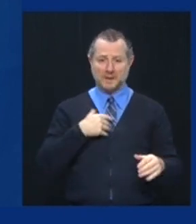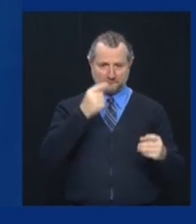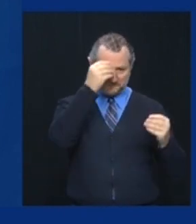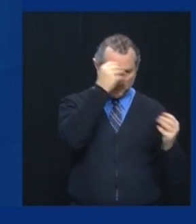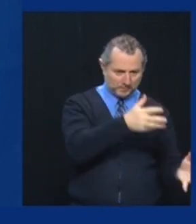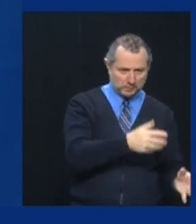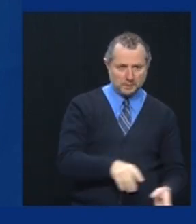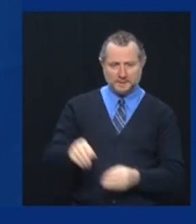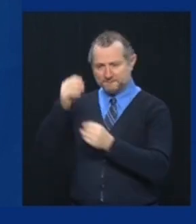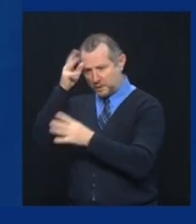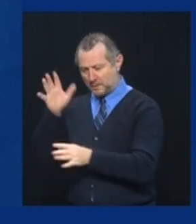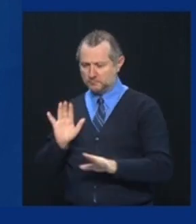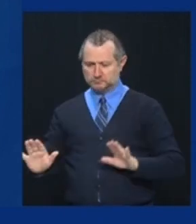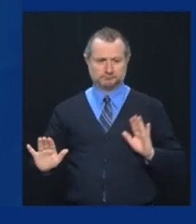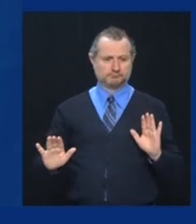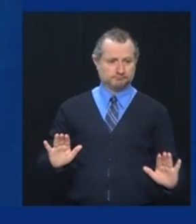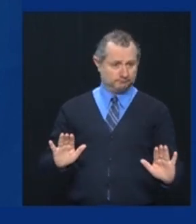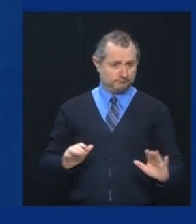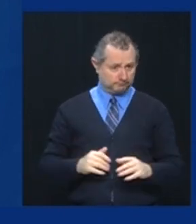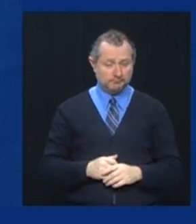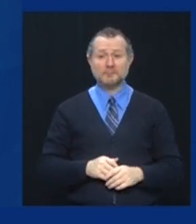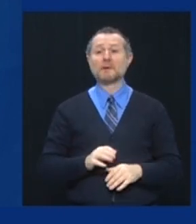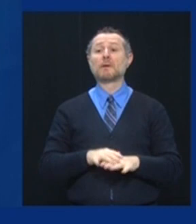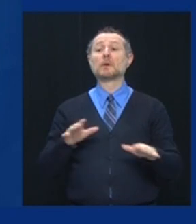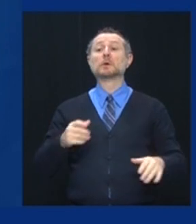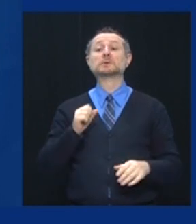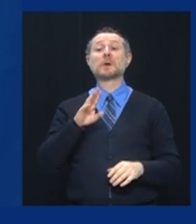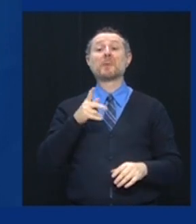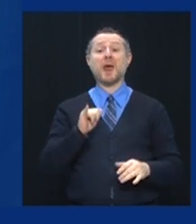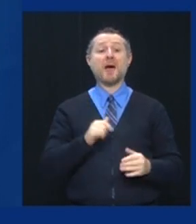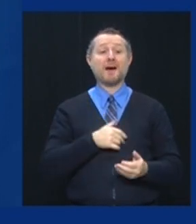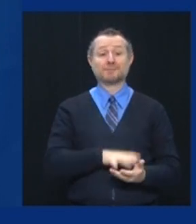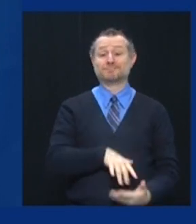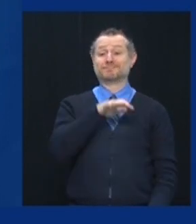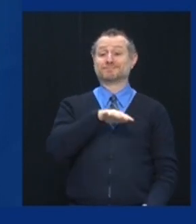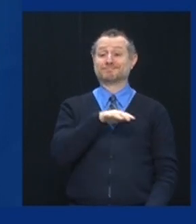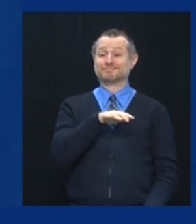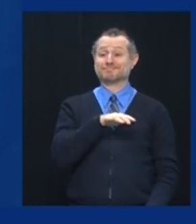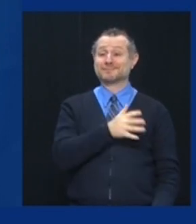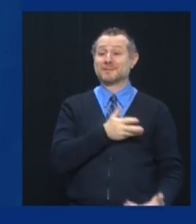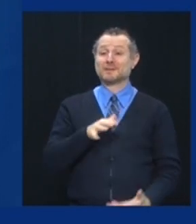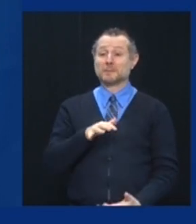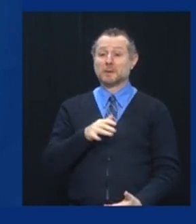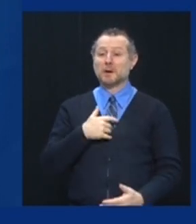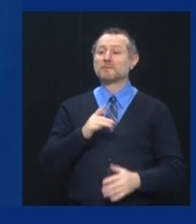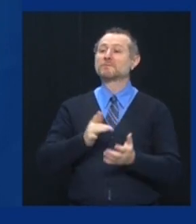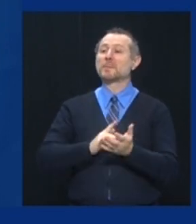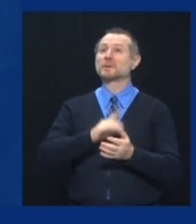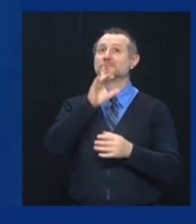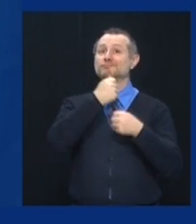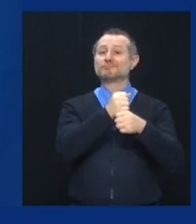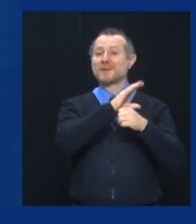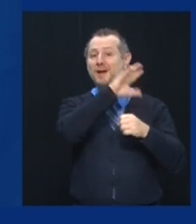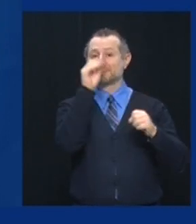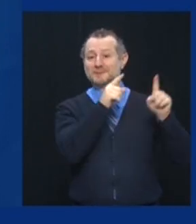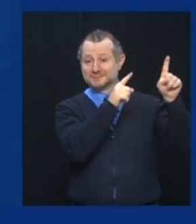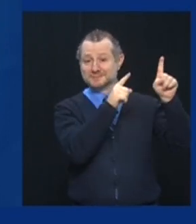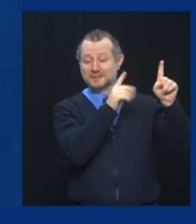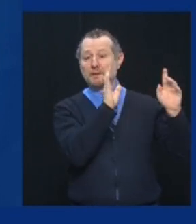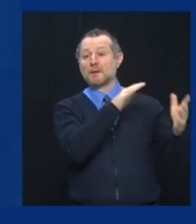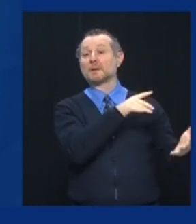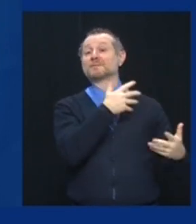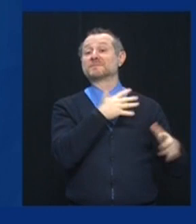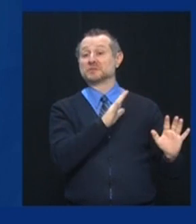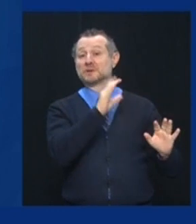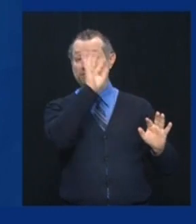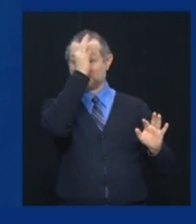The supply, the production by the drug companies, the purchasing by the federal